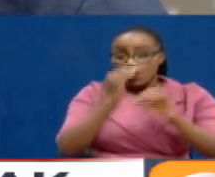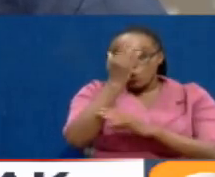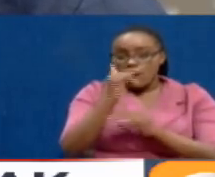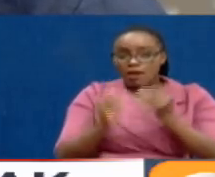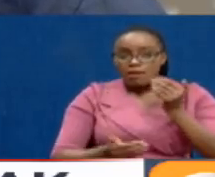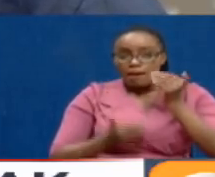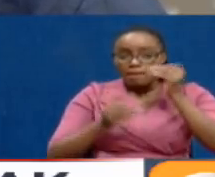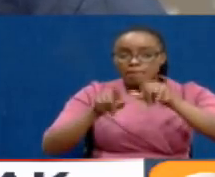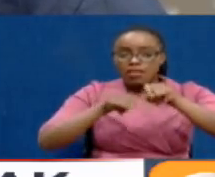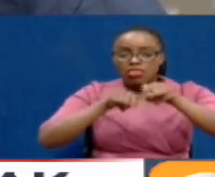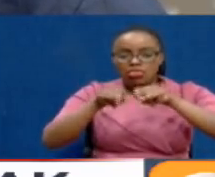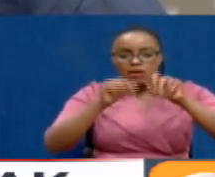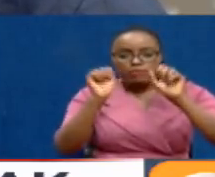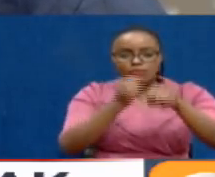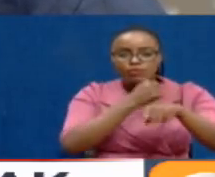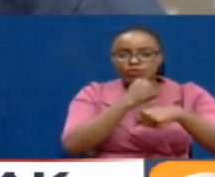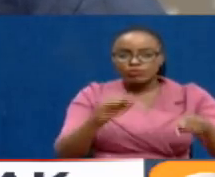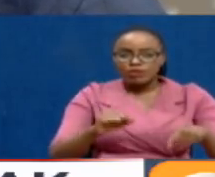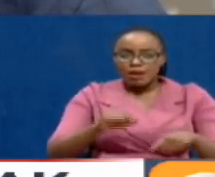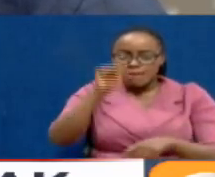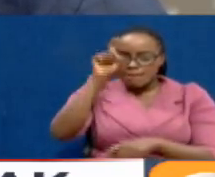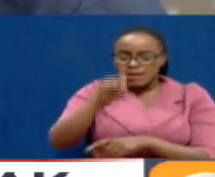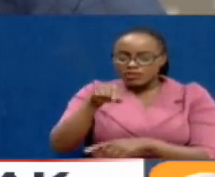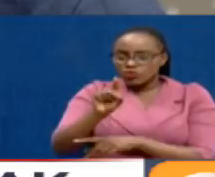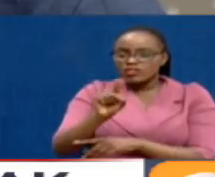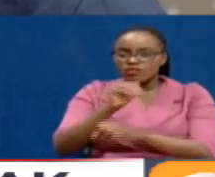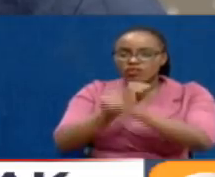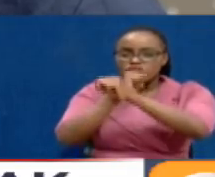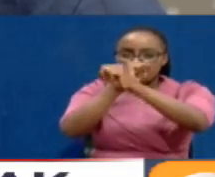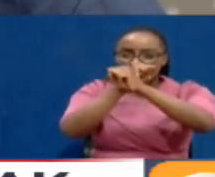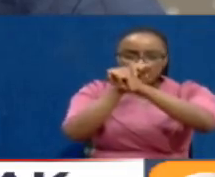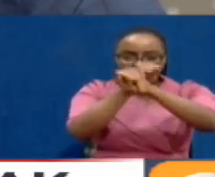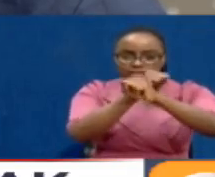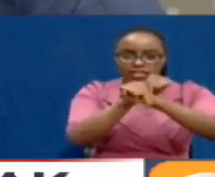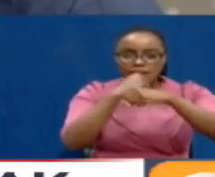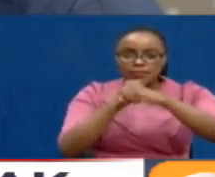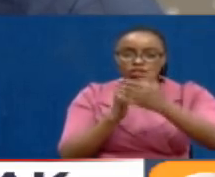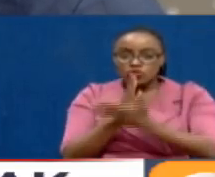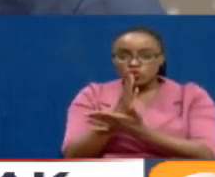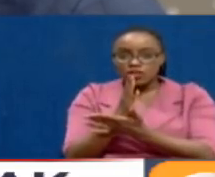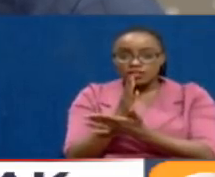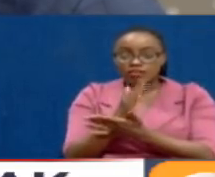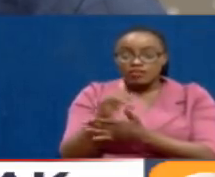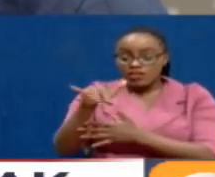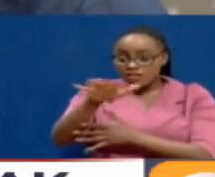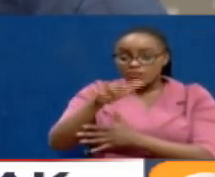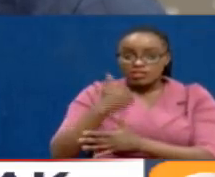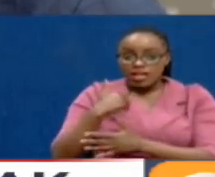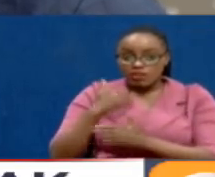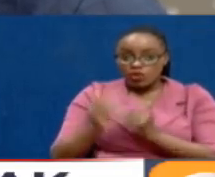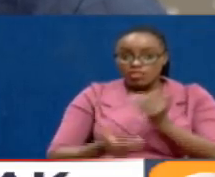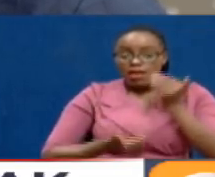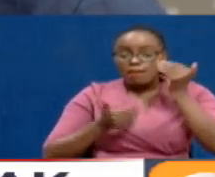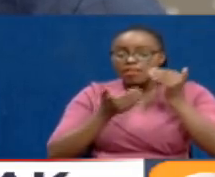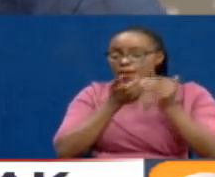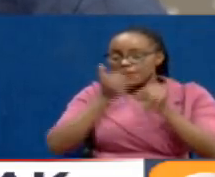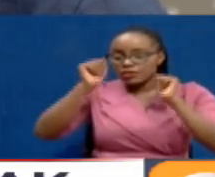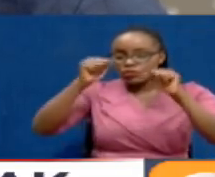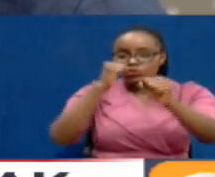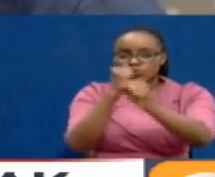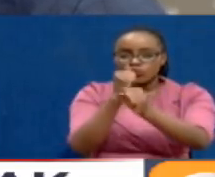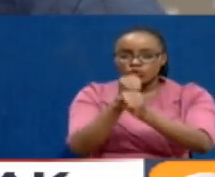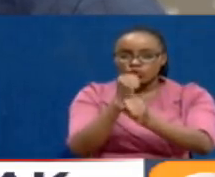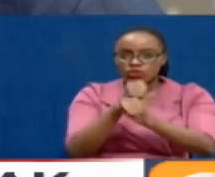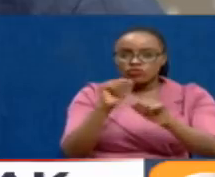move much. You have to yourself move and make sure you're in a different space with the baby. That is the best that you can do.